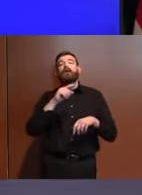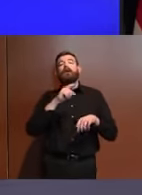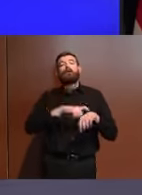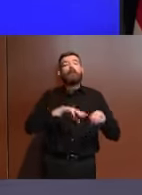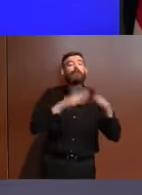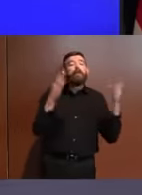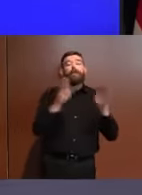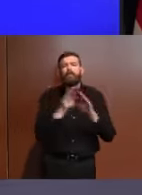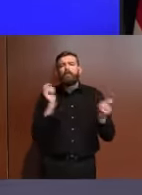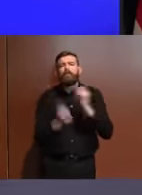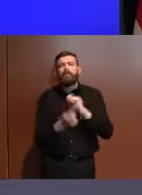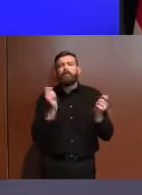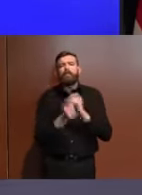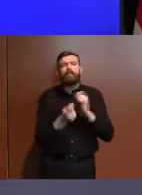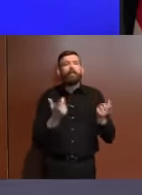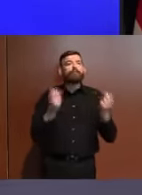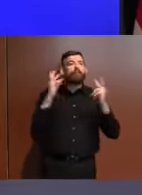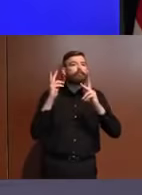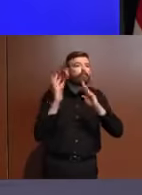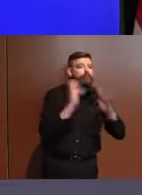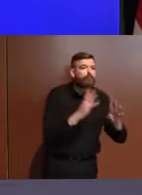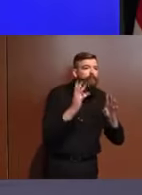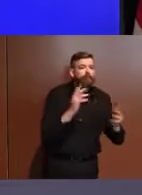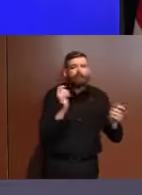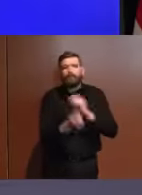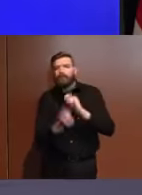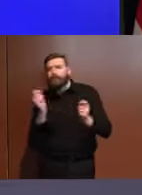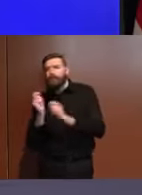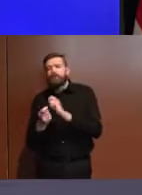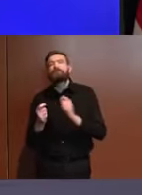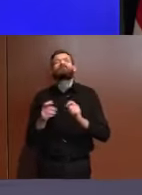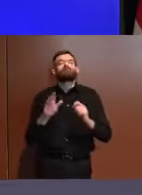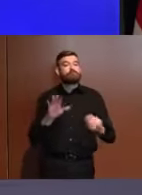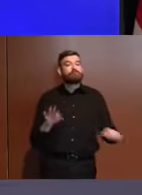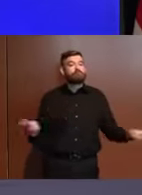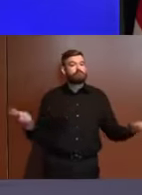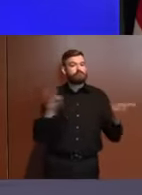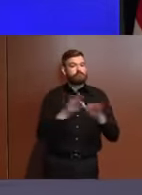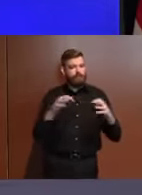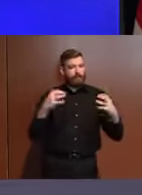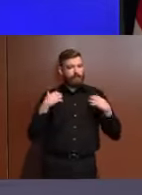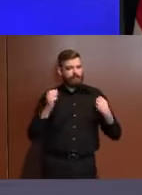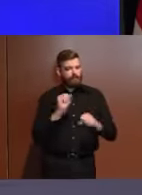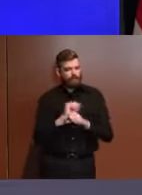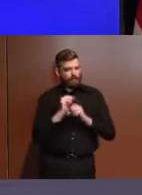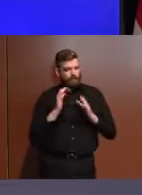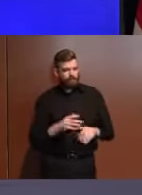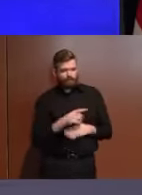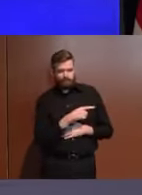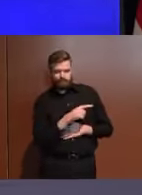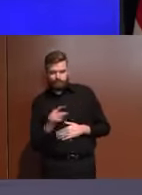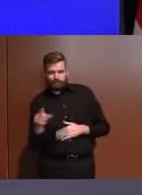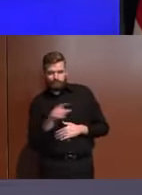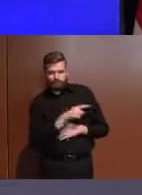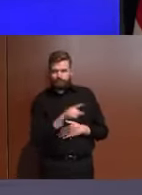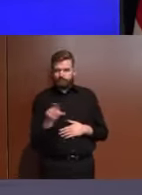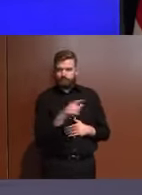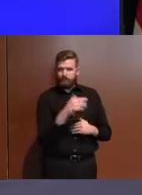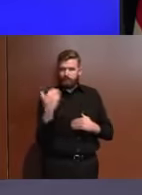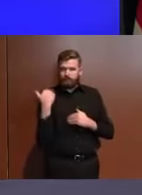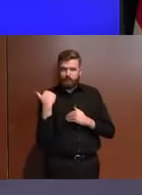this, that healthcare workers and first responders, by the very nature of their jobs, responsibilities, and